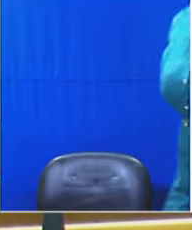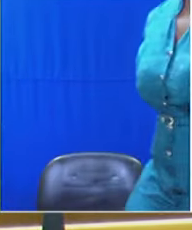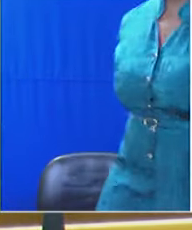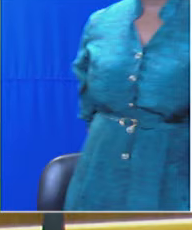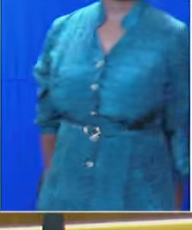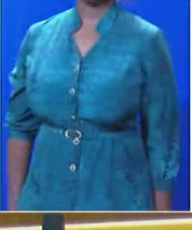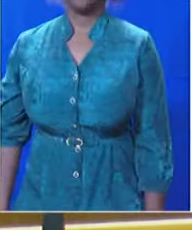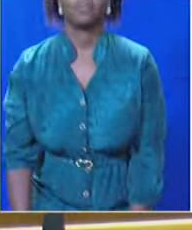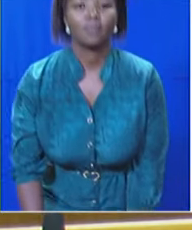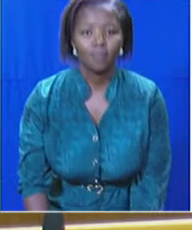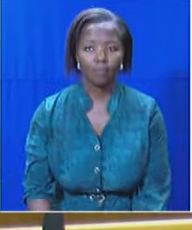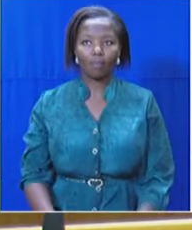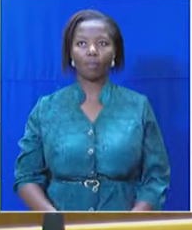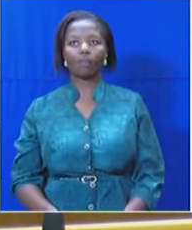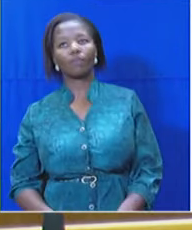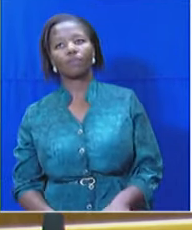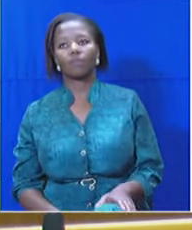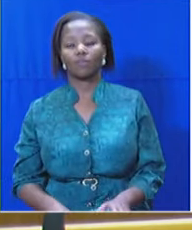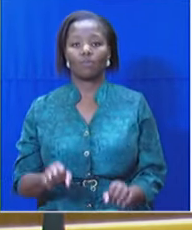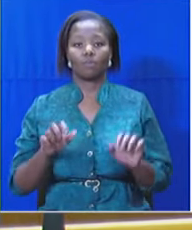restoration to the rightful owners